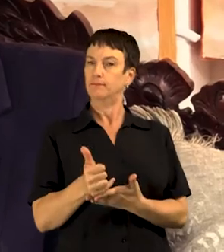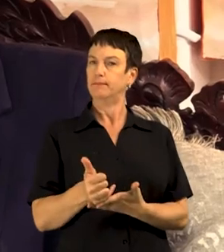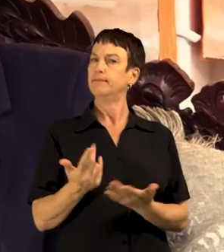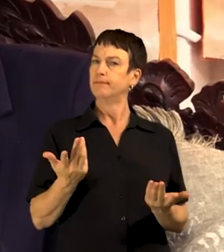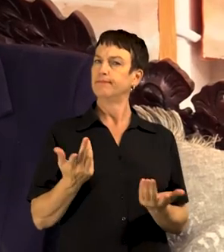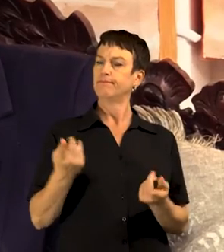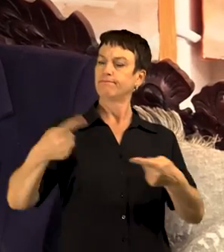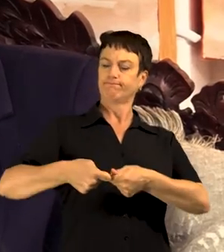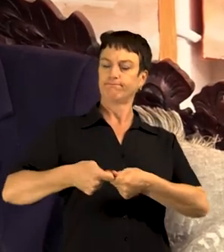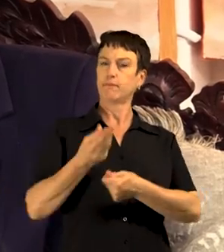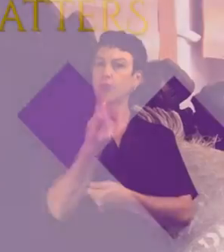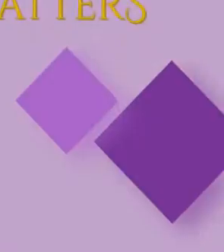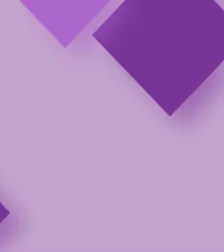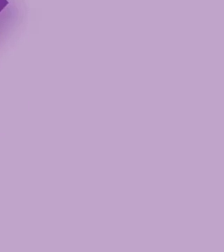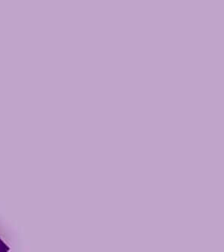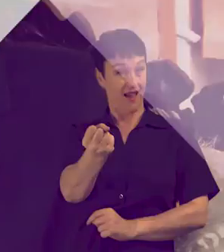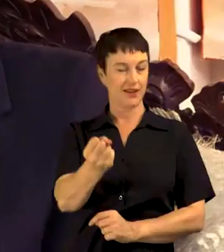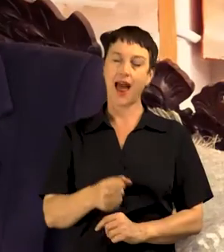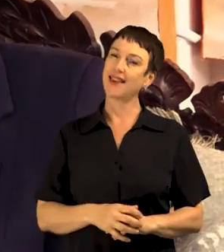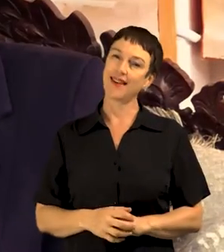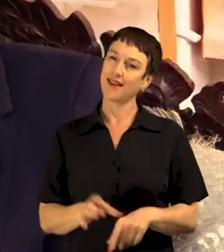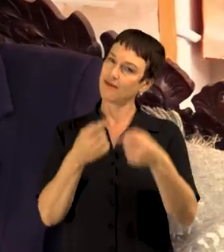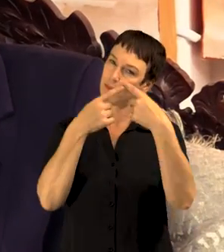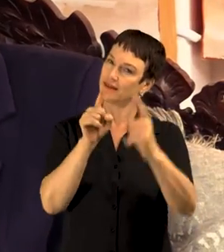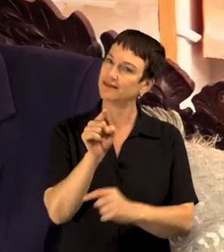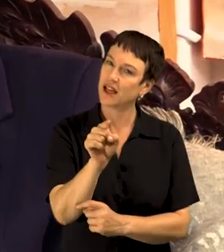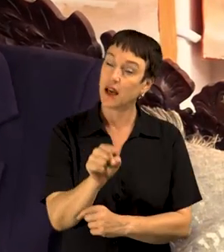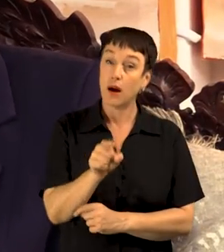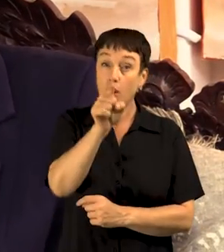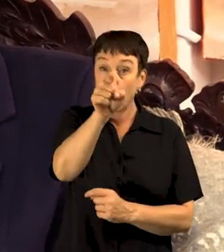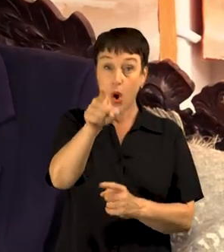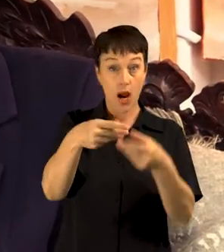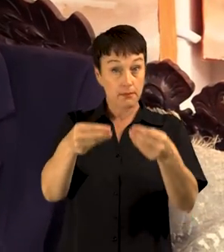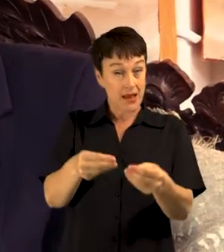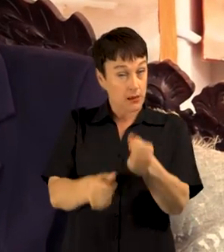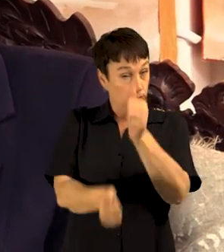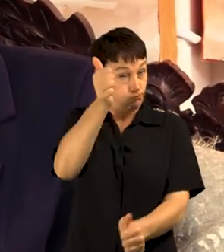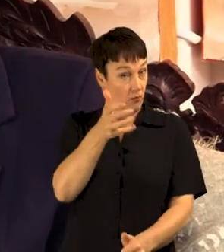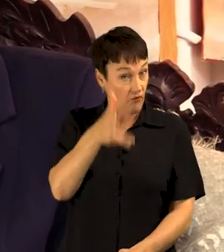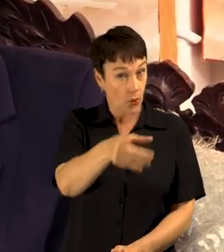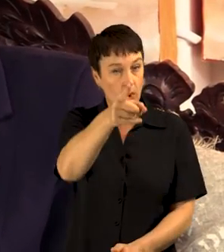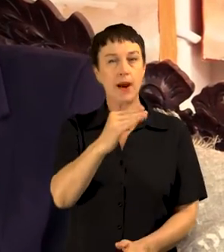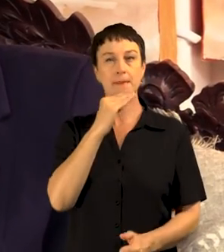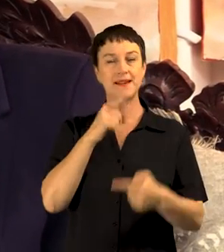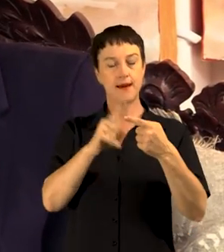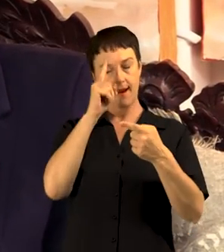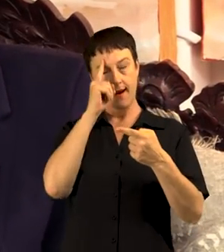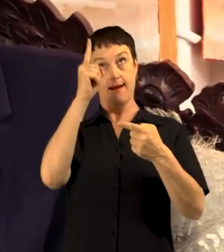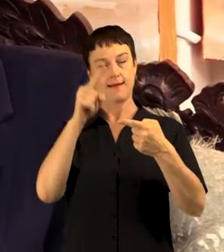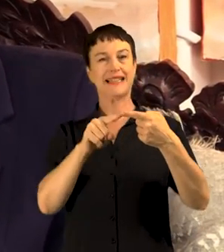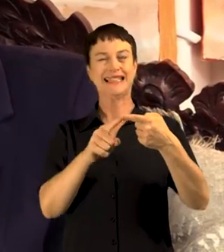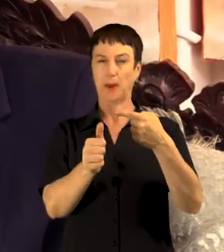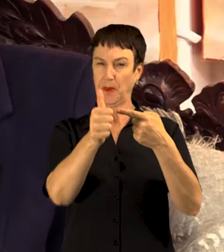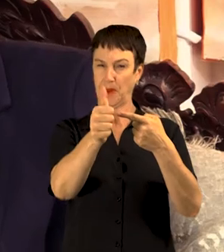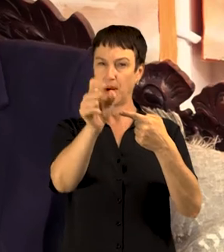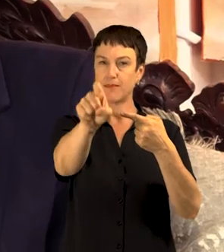can provide fundings for small businesses? To succeed in business, you need a good idea. You need a good proposal in